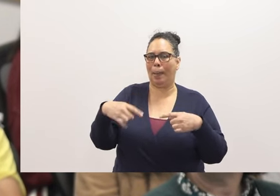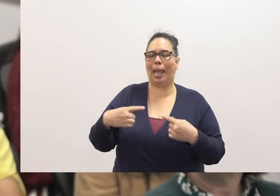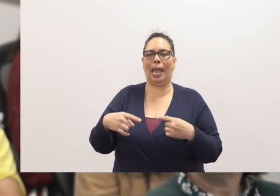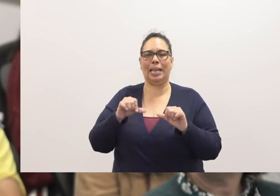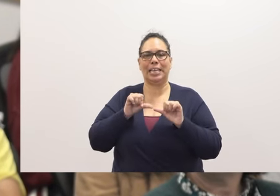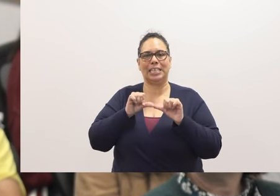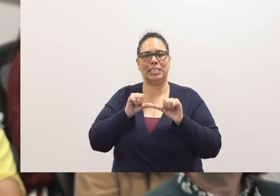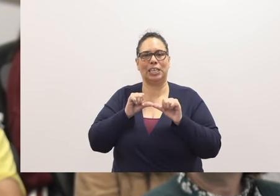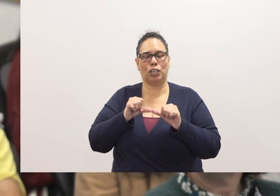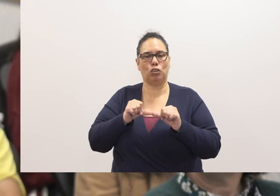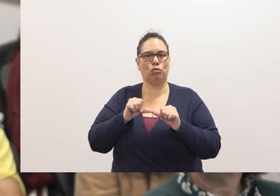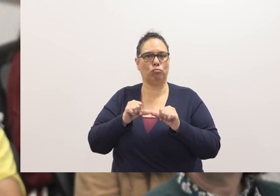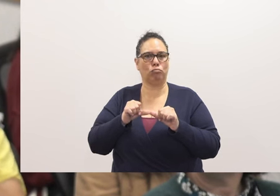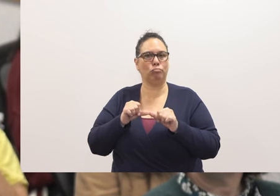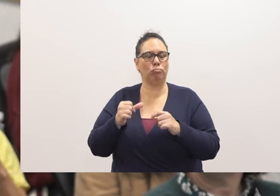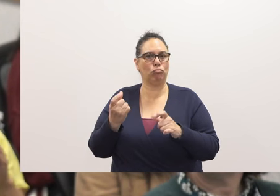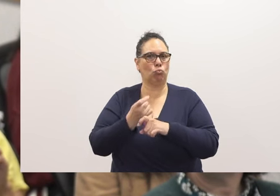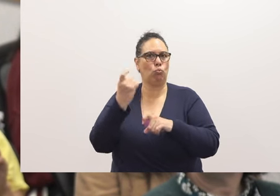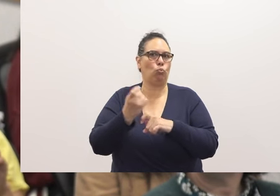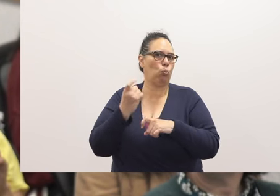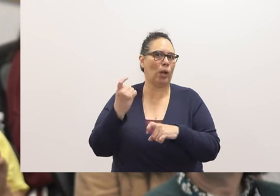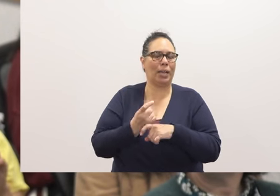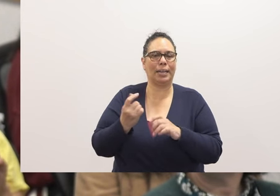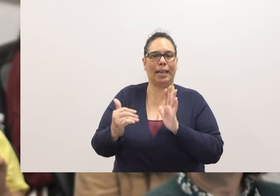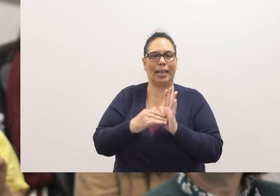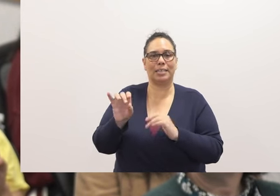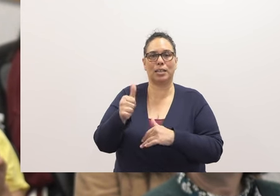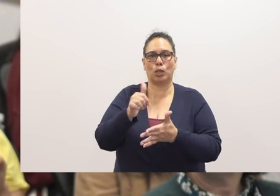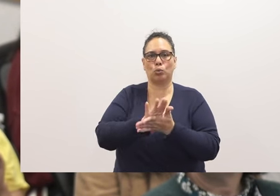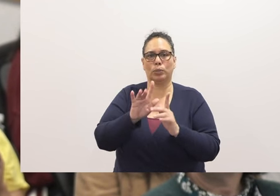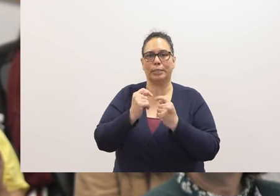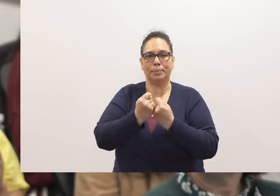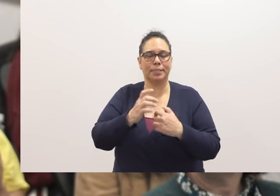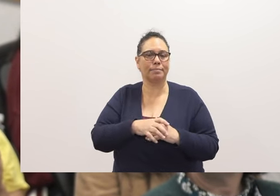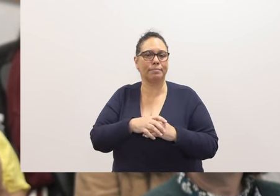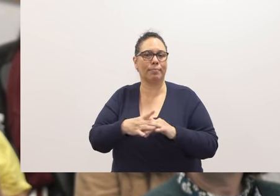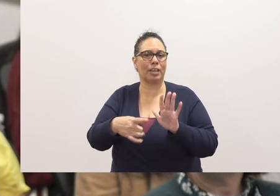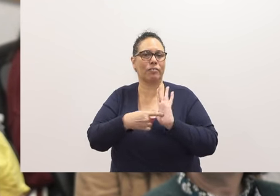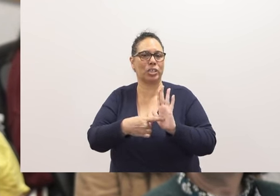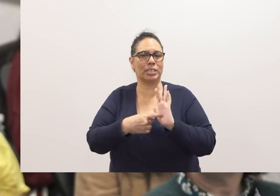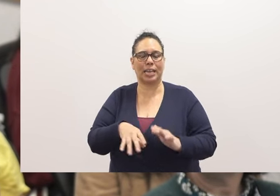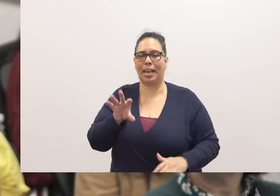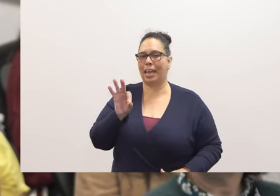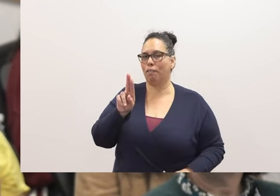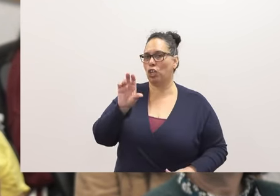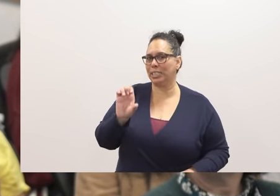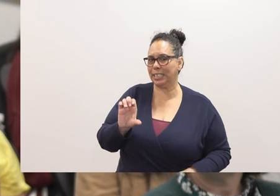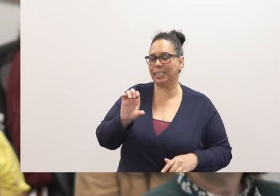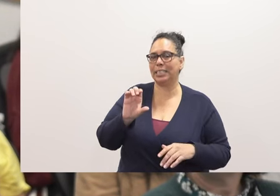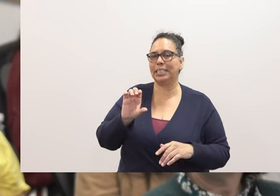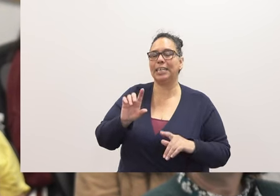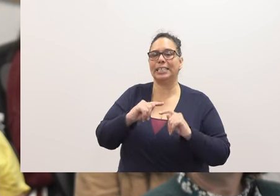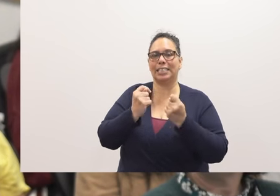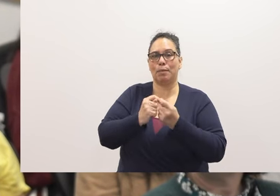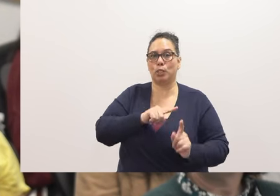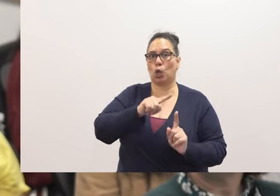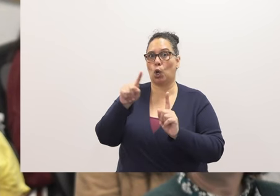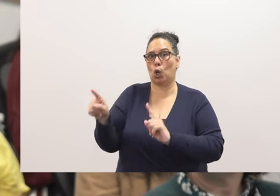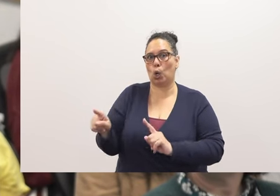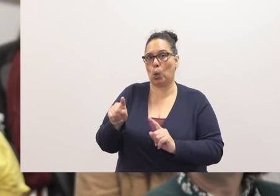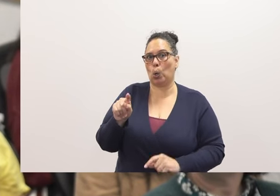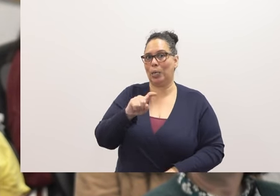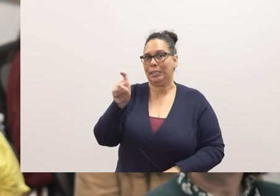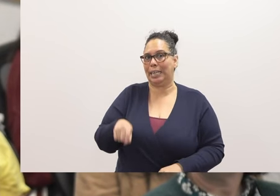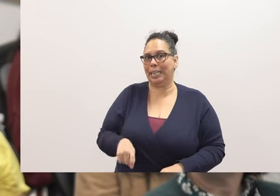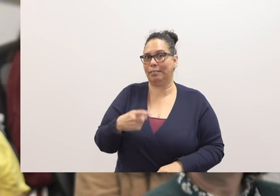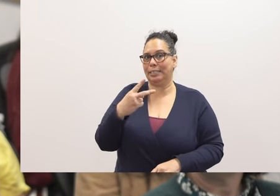against other school teams and reaching many achievements. For example, our FRC team will be going Houston for a second year in a